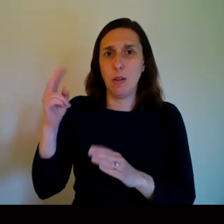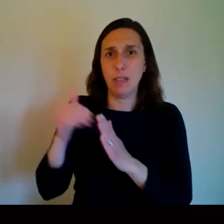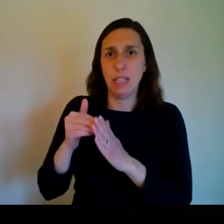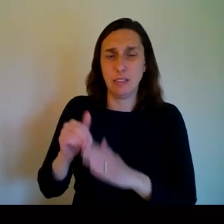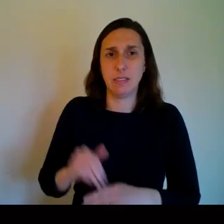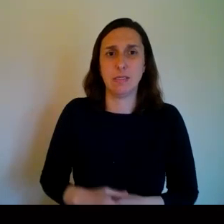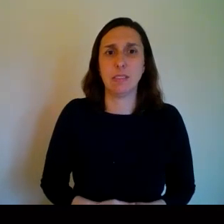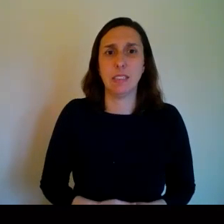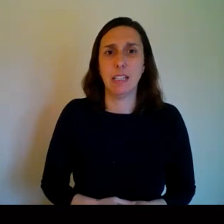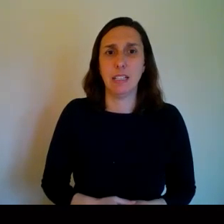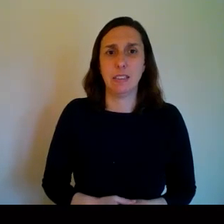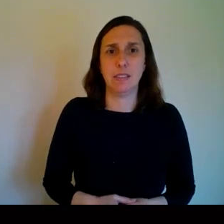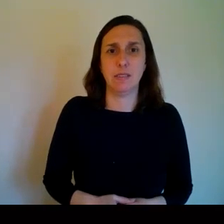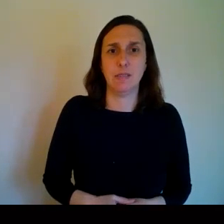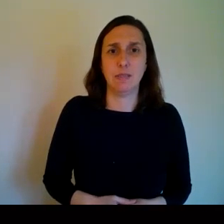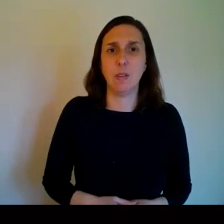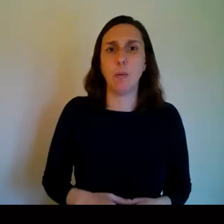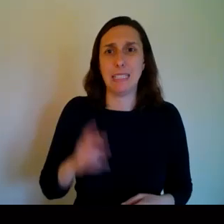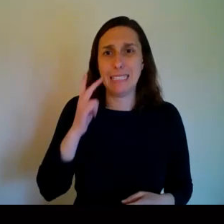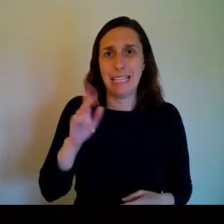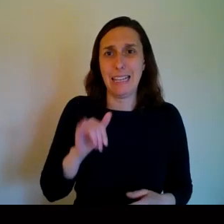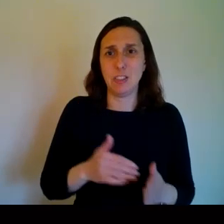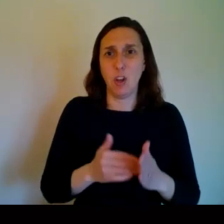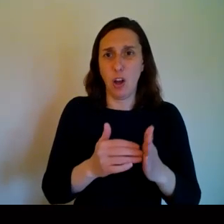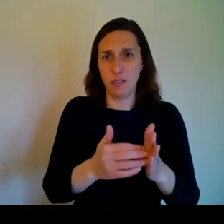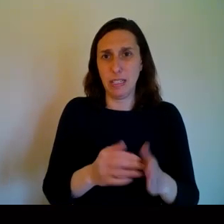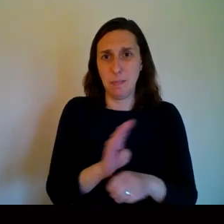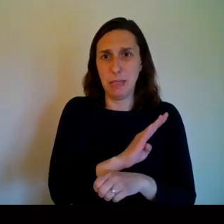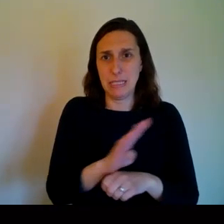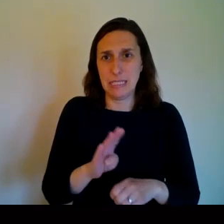cost function and a revenue function, and you can put that together